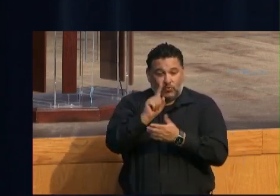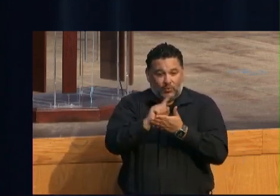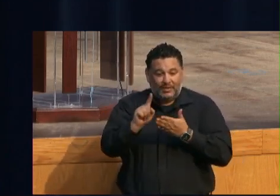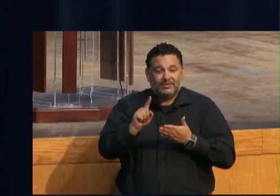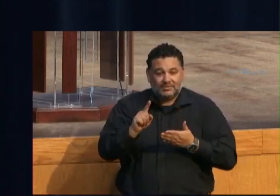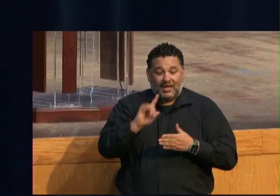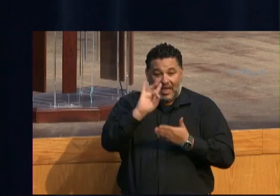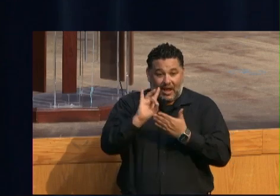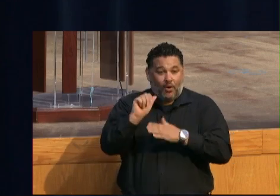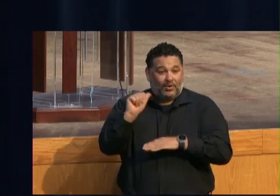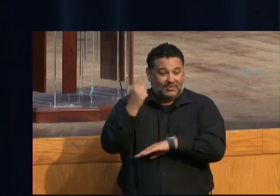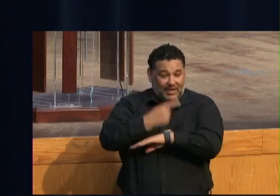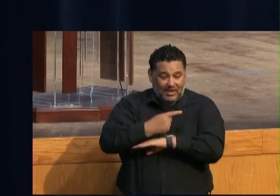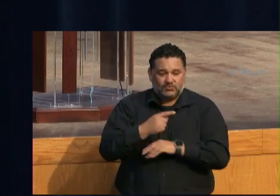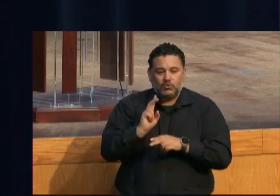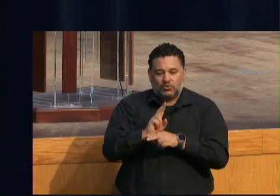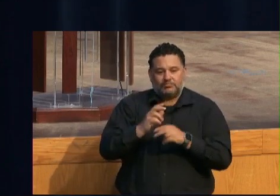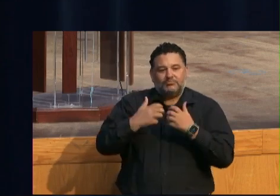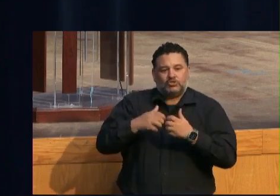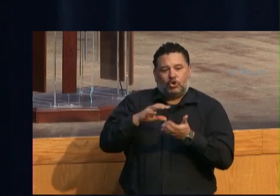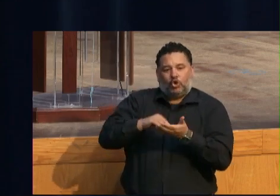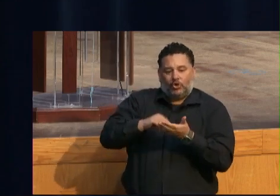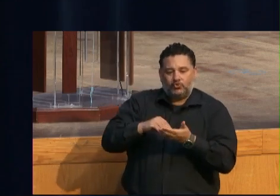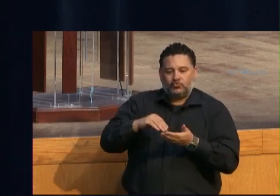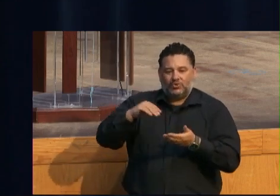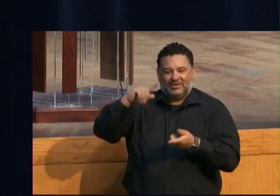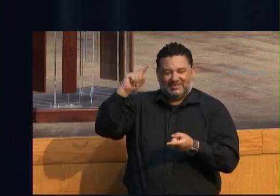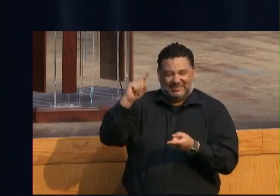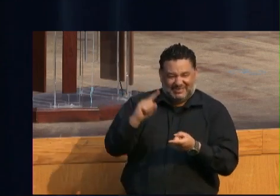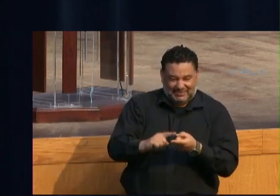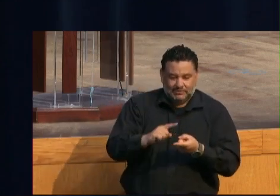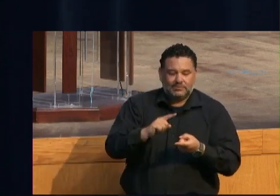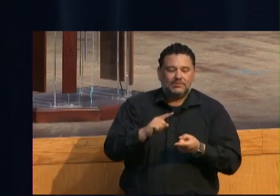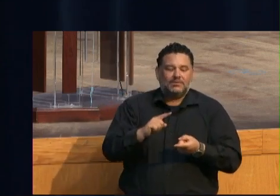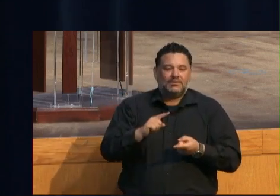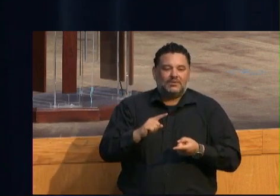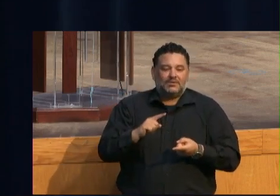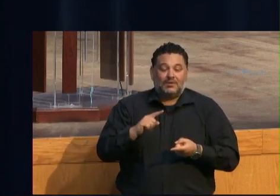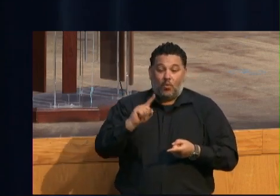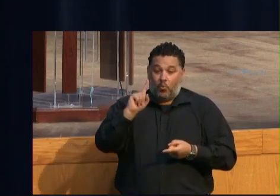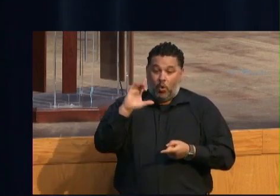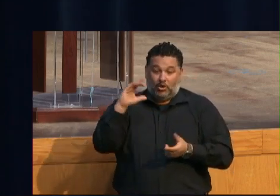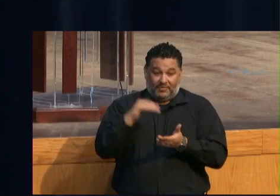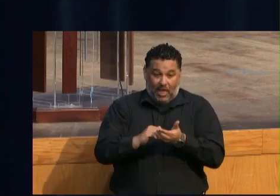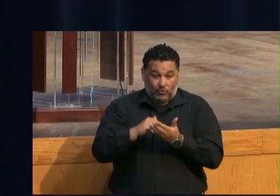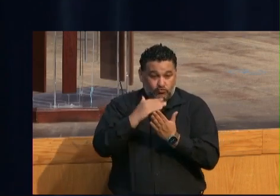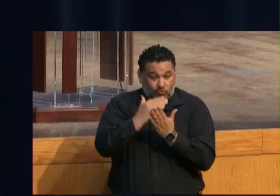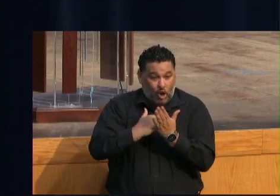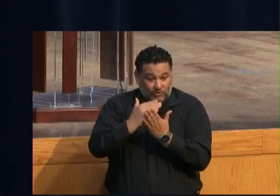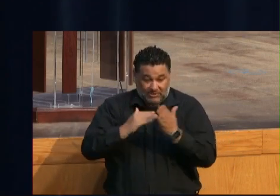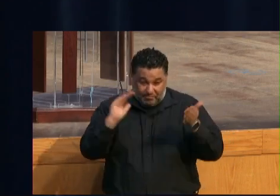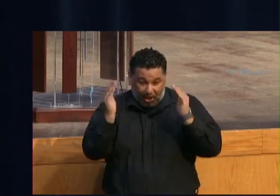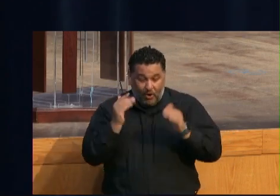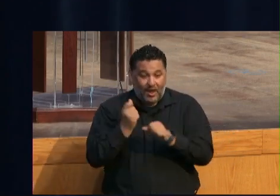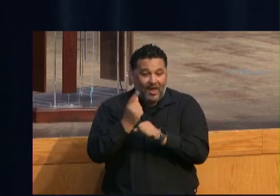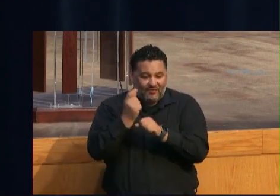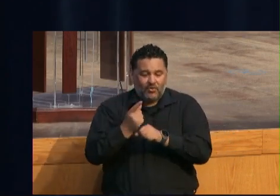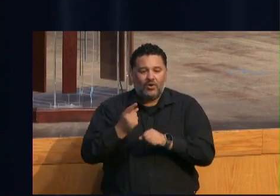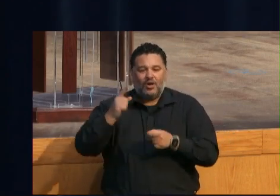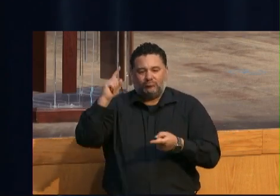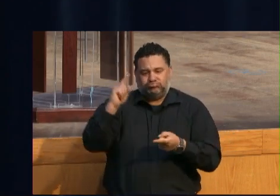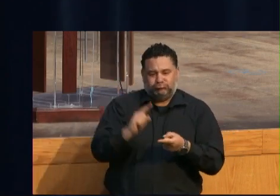and machine learning to help narrow that down so it's not 100,000 records that they're comparing each year, and more